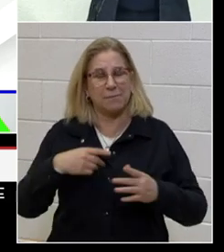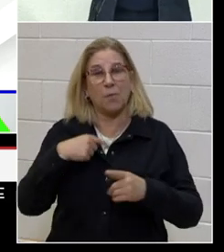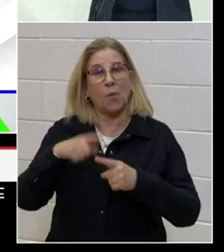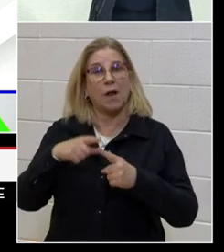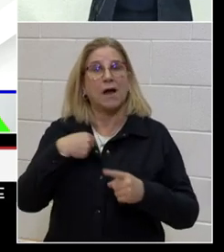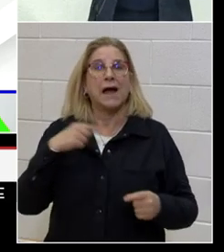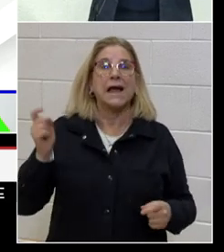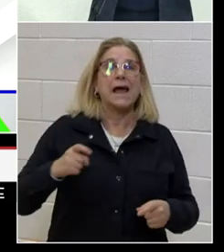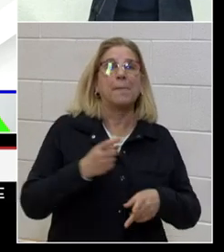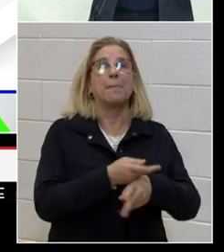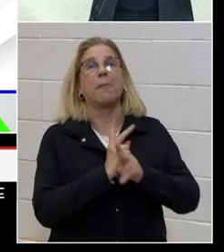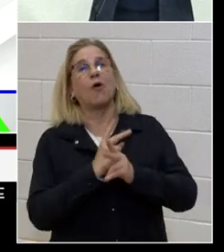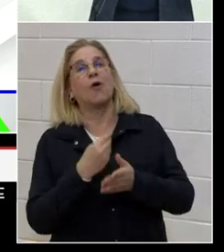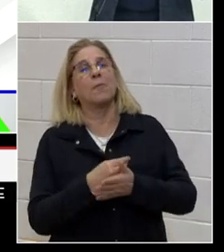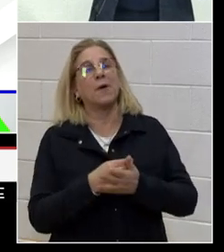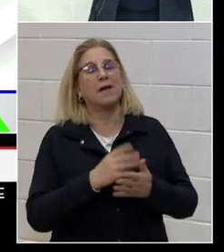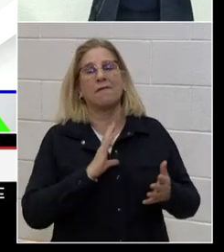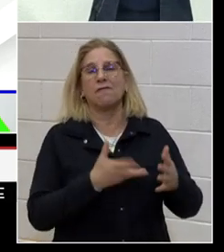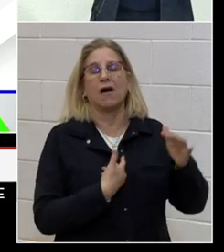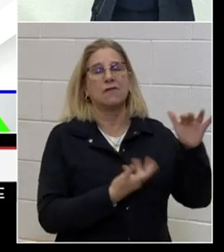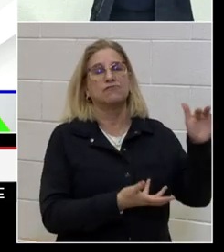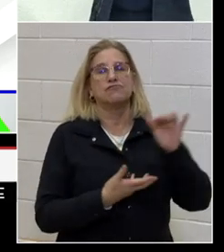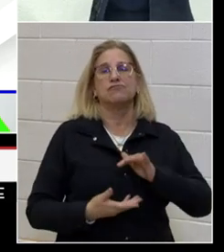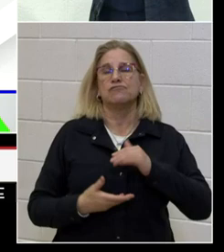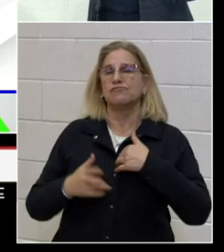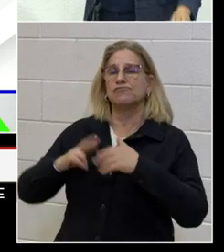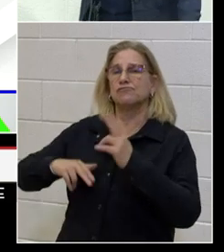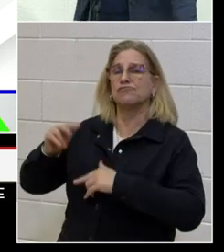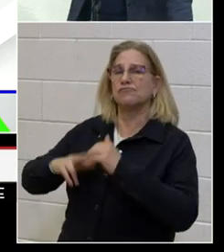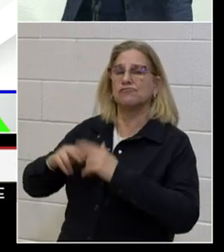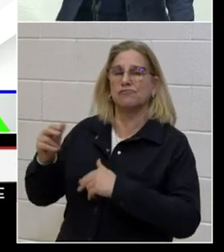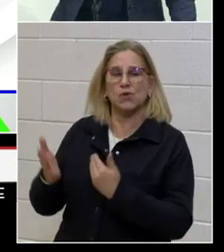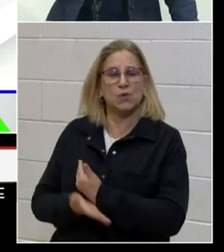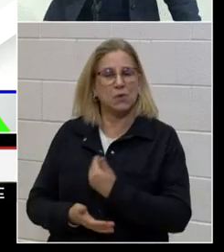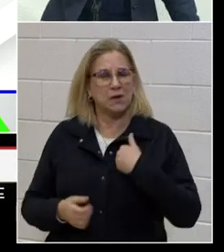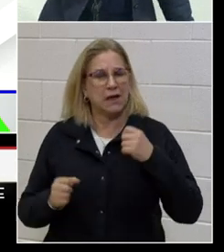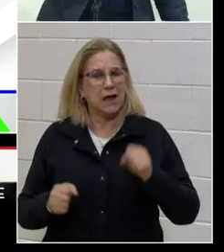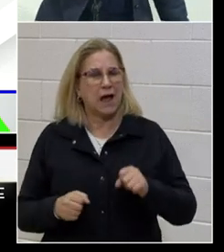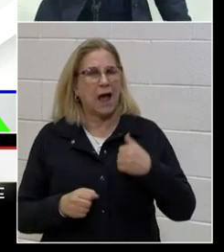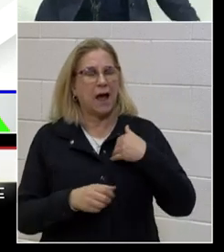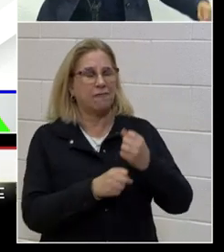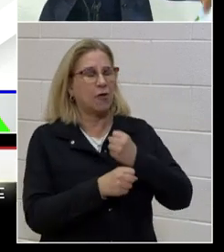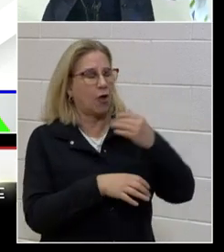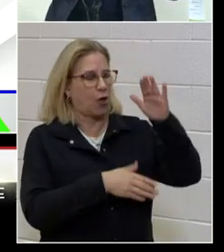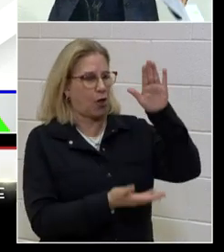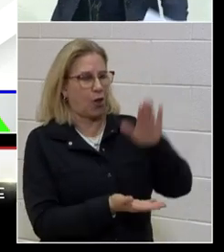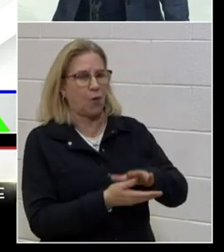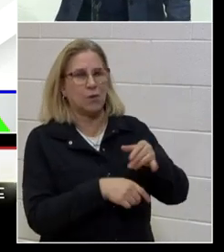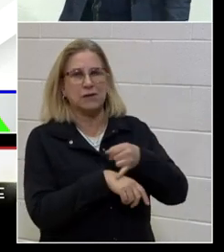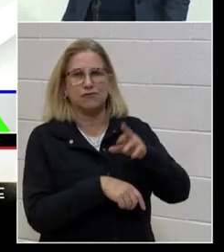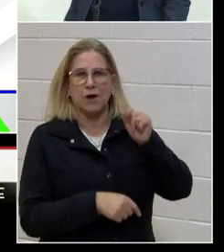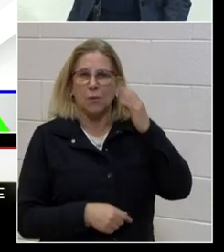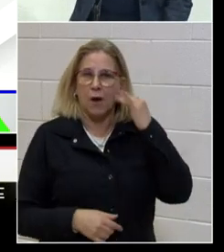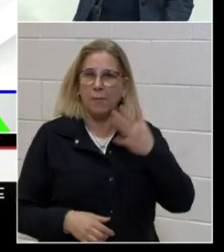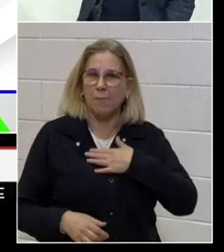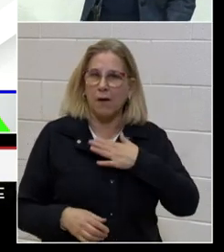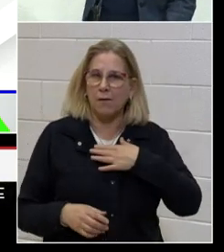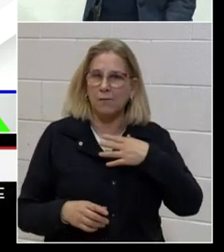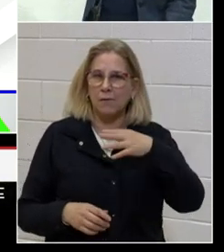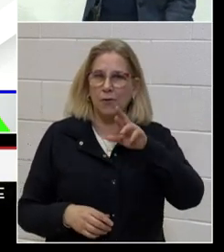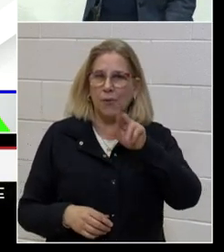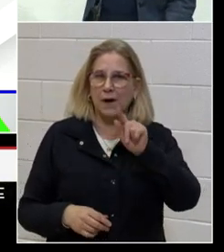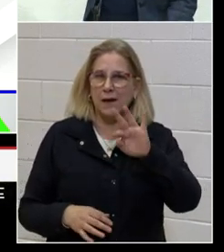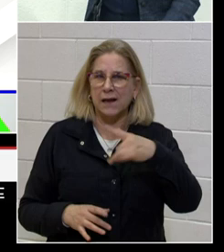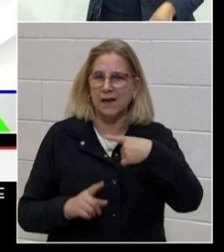school, we can do it at a lower rate, which means we can do more across the 8 wards of the city. So those are some